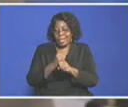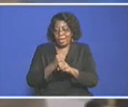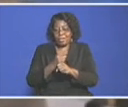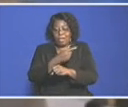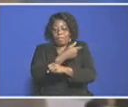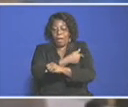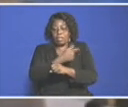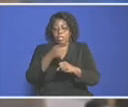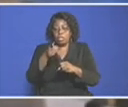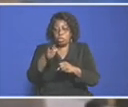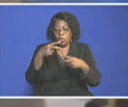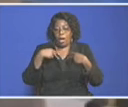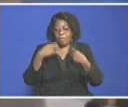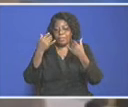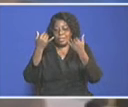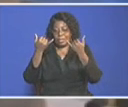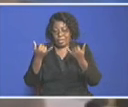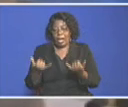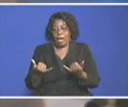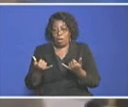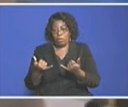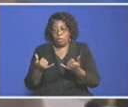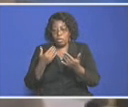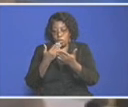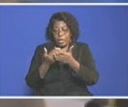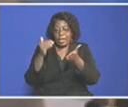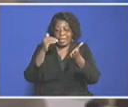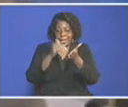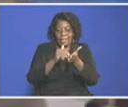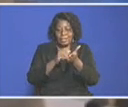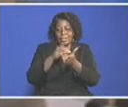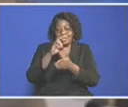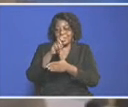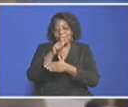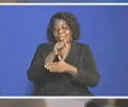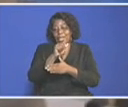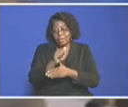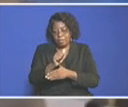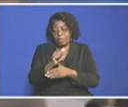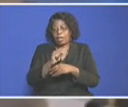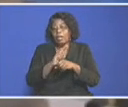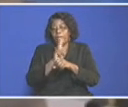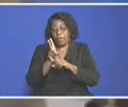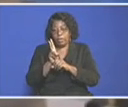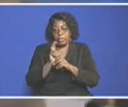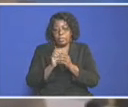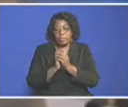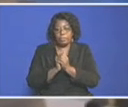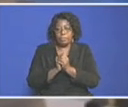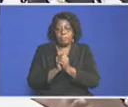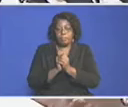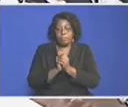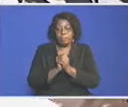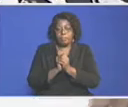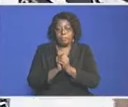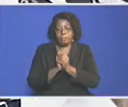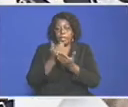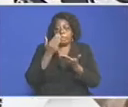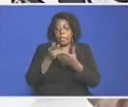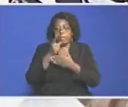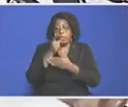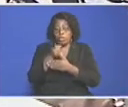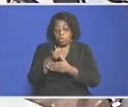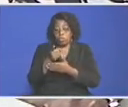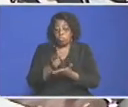have now are effective against Delta variant. Keishla Adderley, ZNS Network News. Maybe you